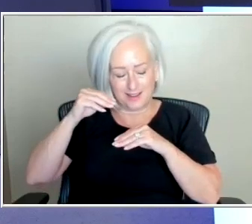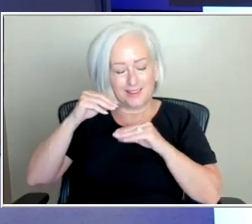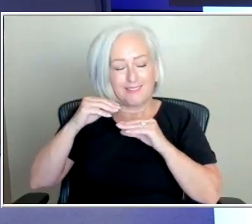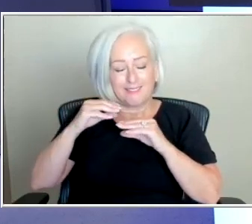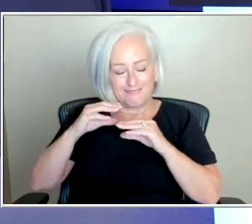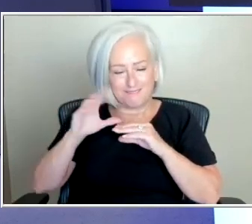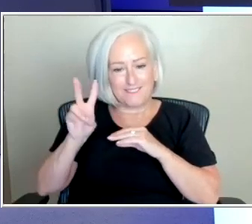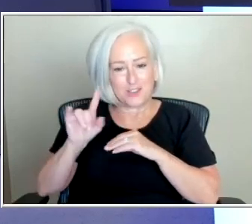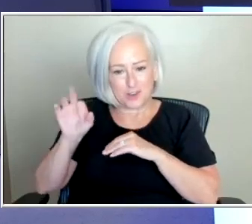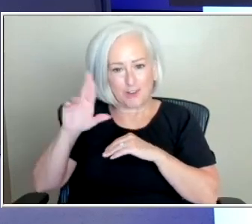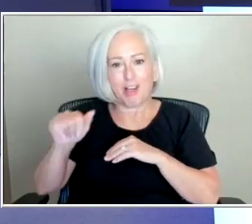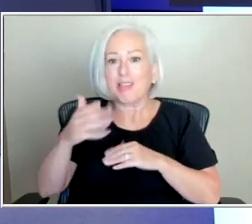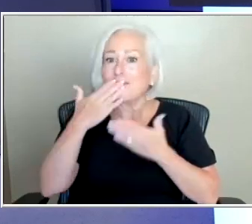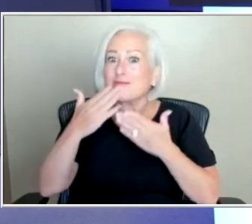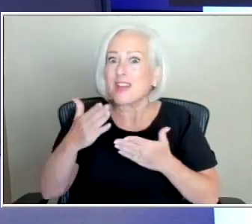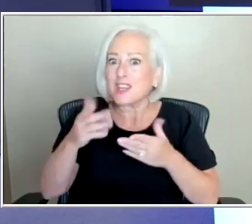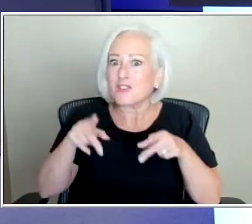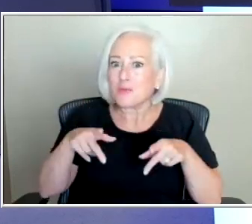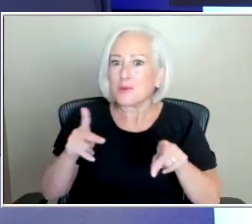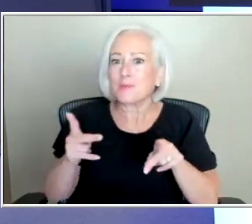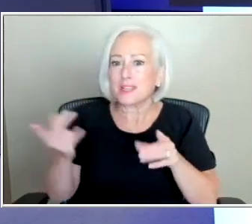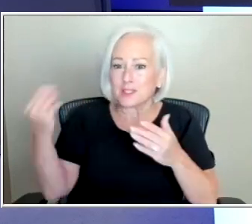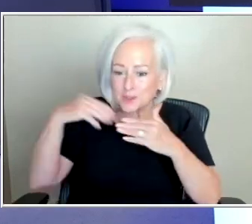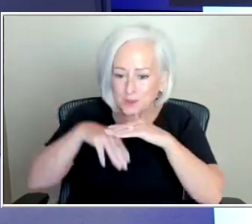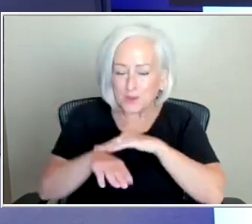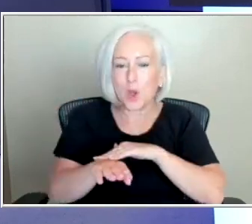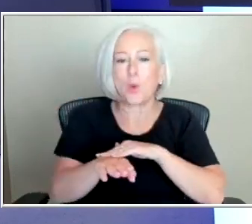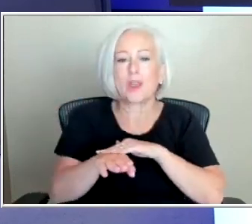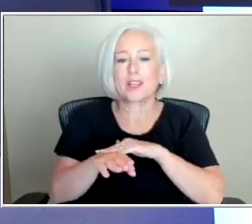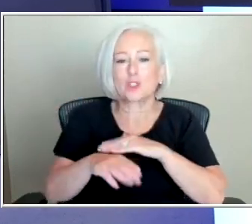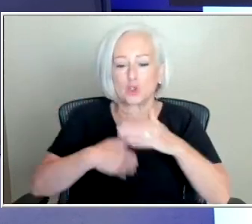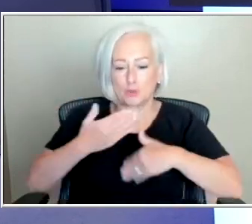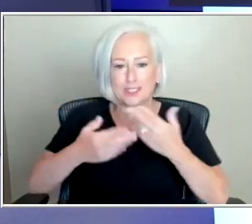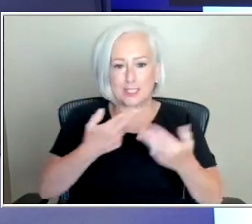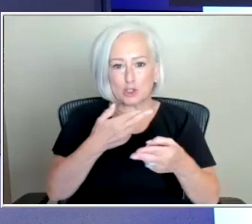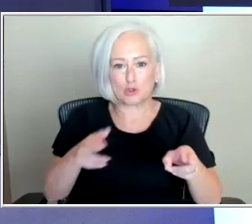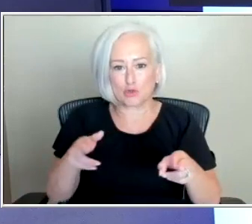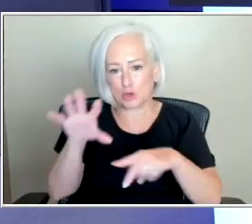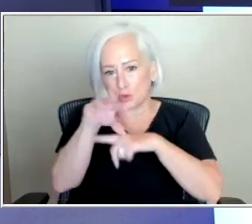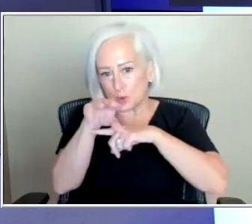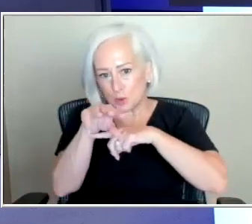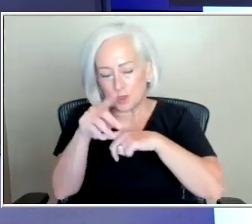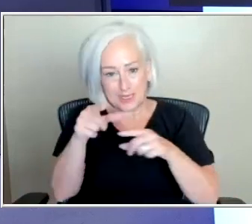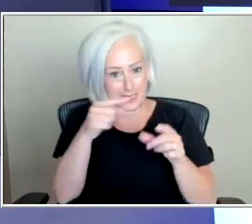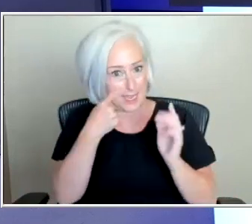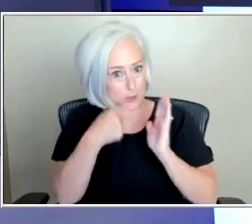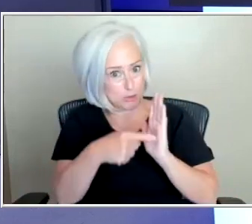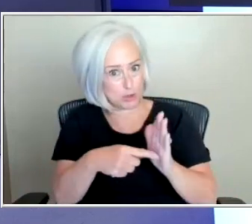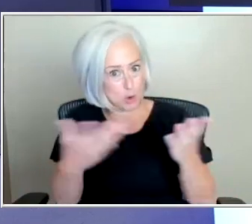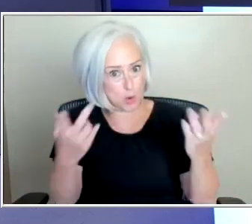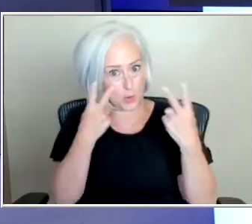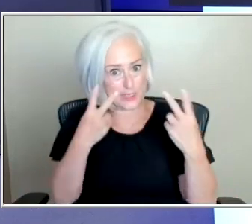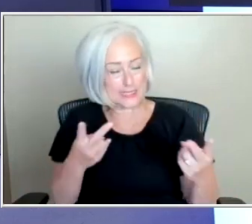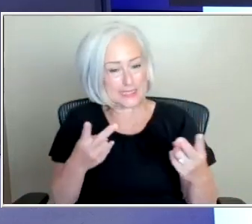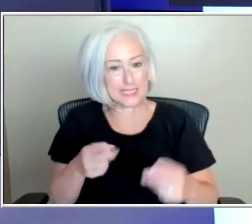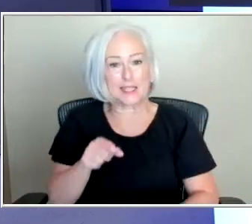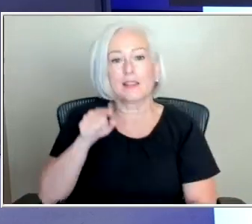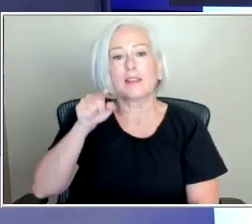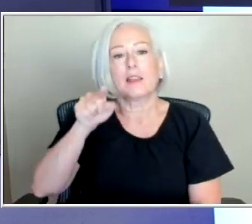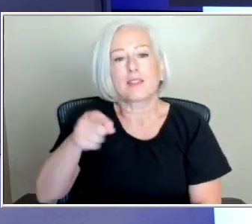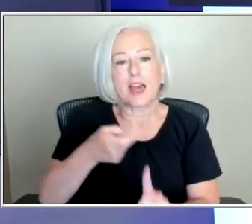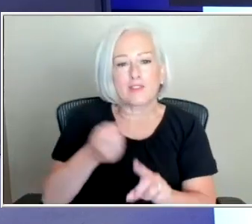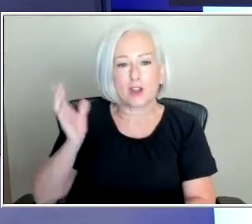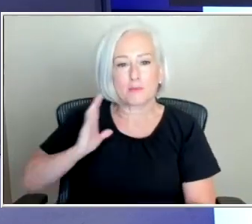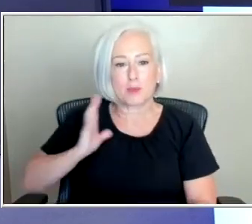your procedure was happening. We want to take a look at some of this video, and then Dr. Zorda, kind of show and tell what we're seeing here. Sure. So this is a device from previously. That was our